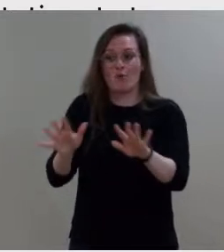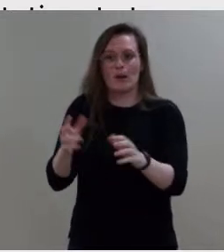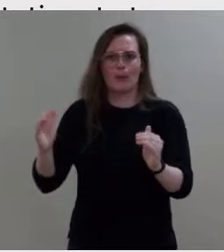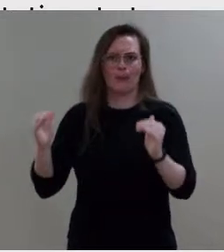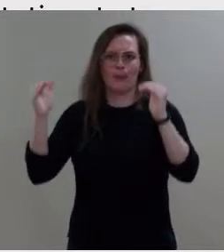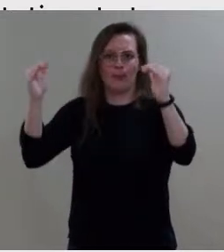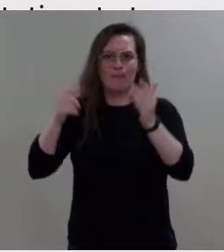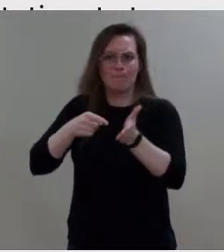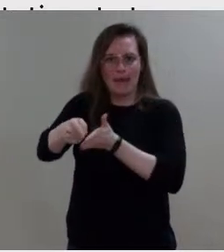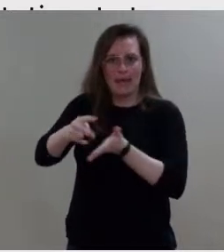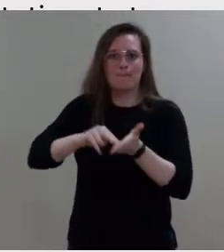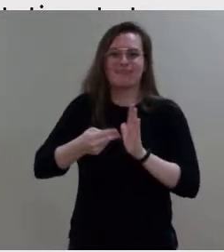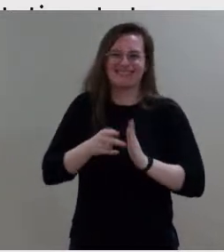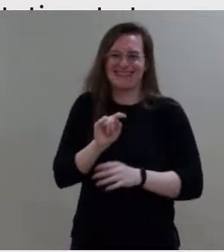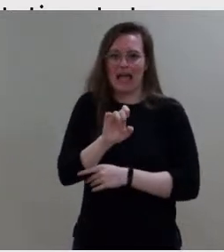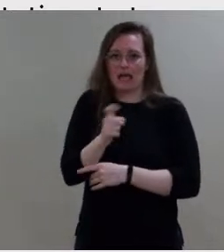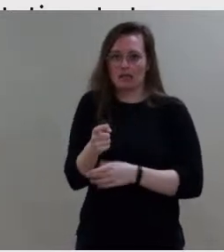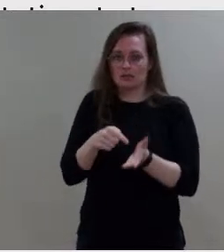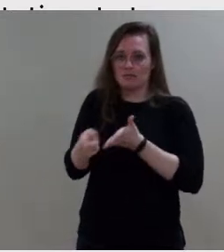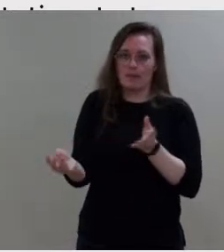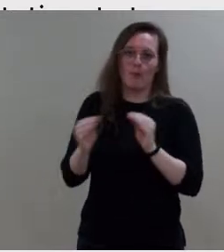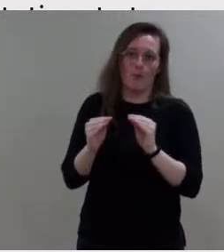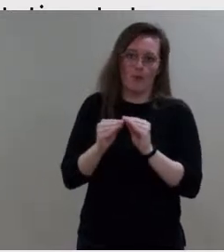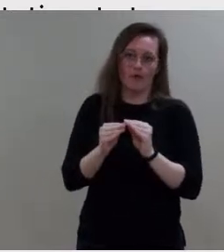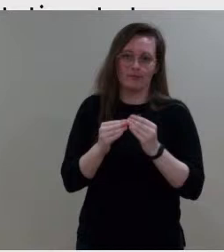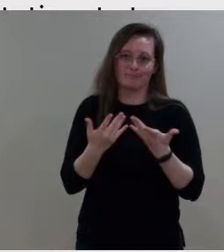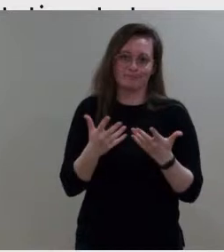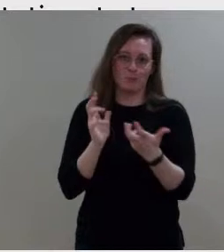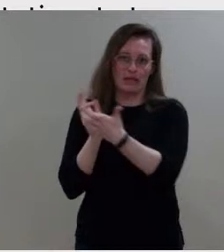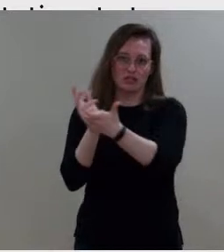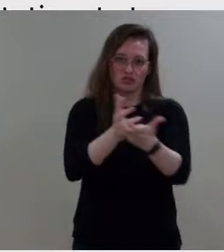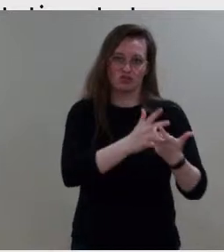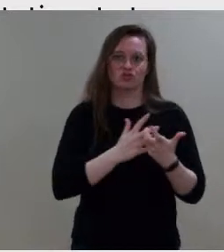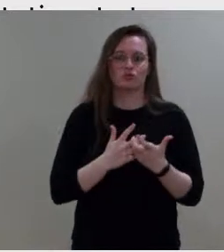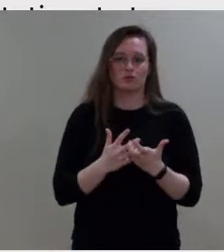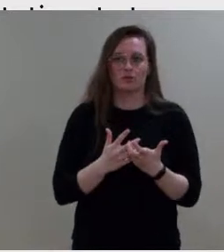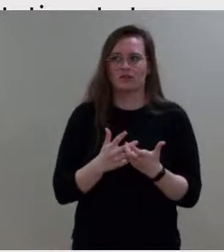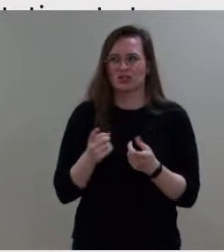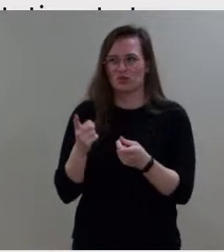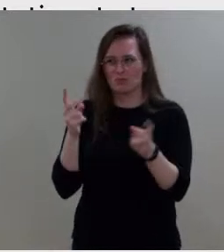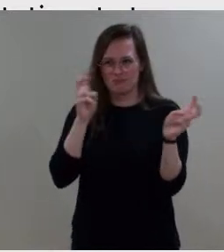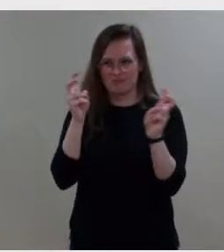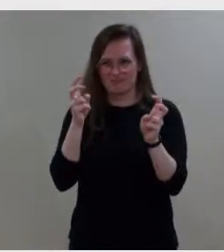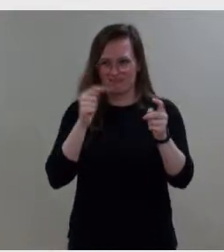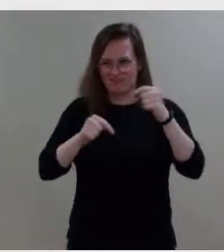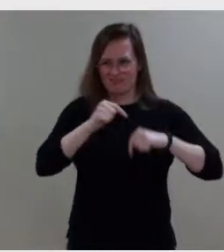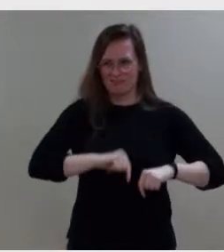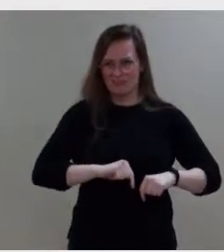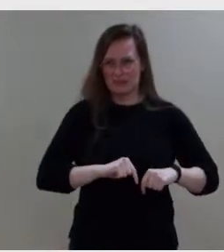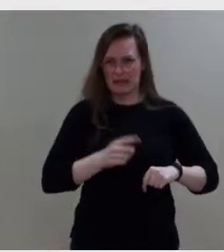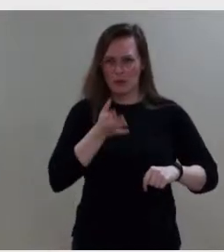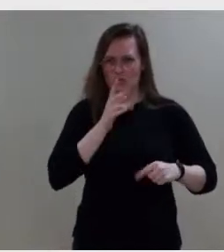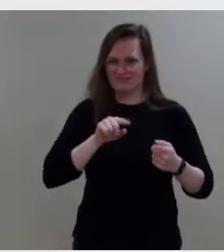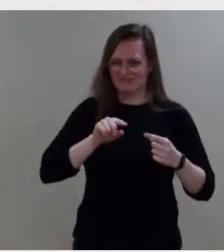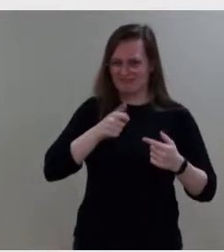tax. So the premise that it is regressive, I don't see that.